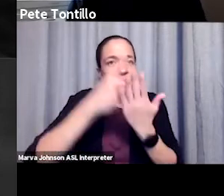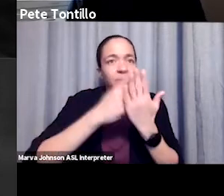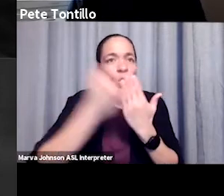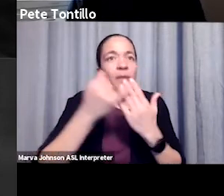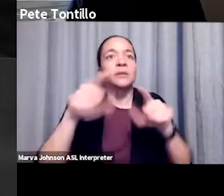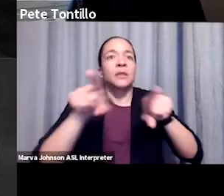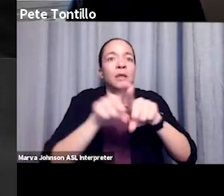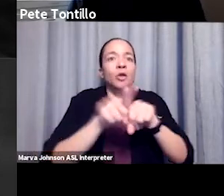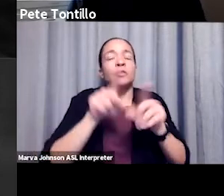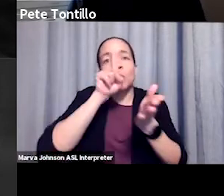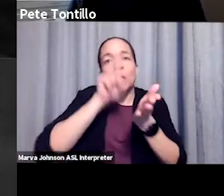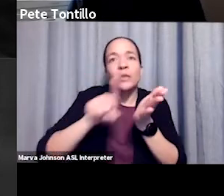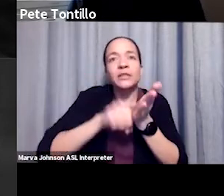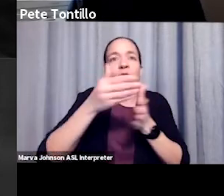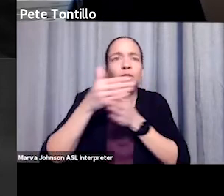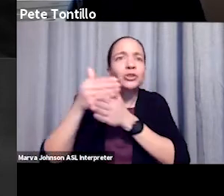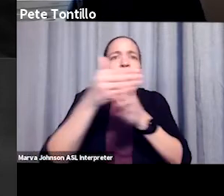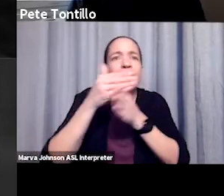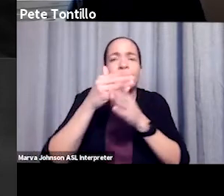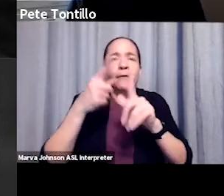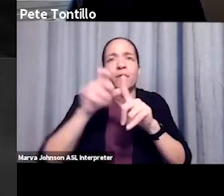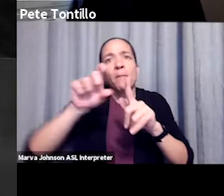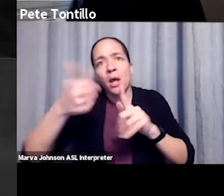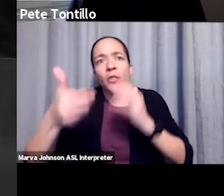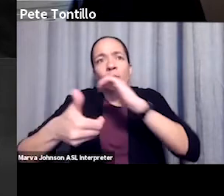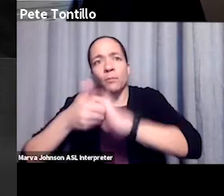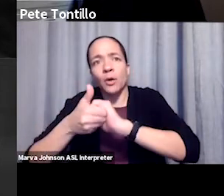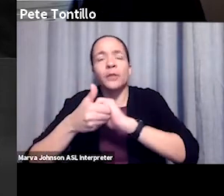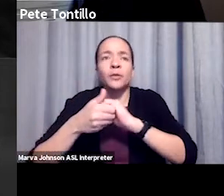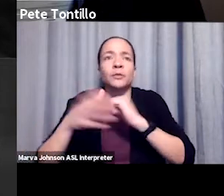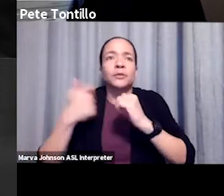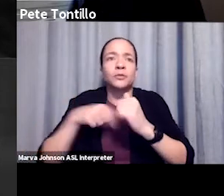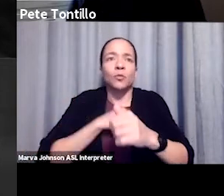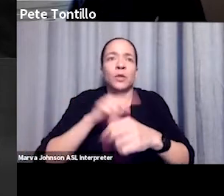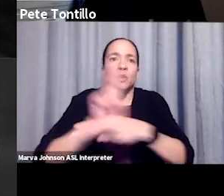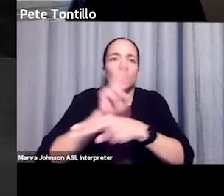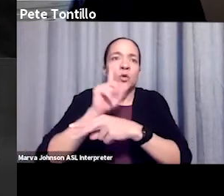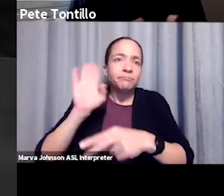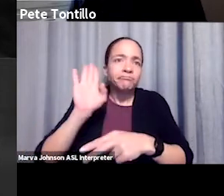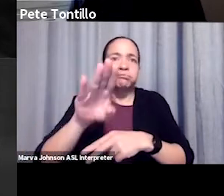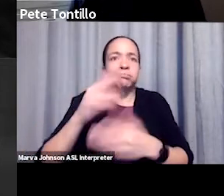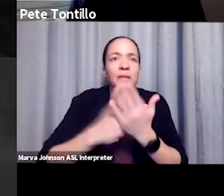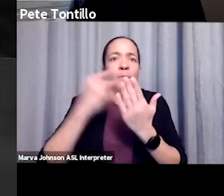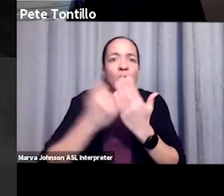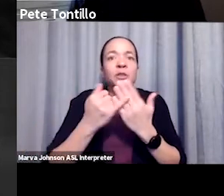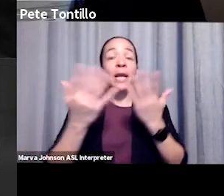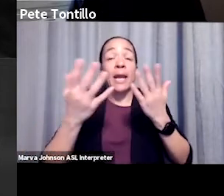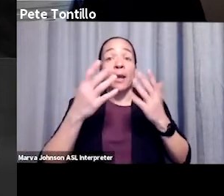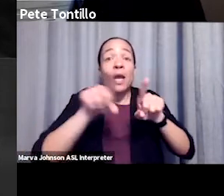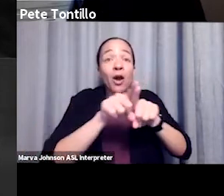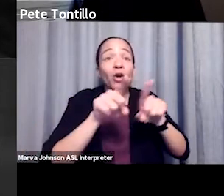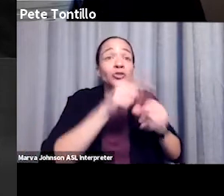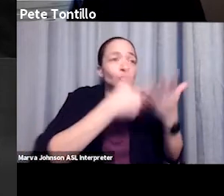with various research partners throughout this project, as well as psychological studies of motivations, what motivates people, the